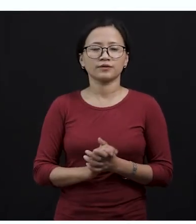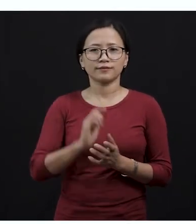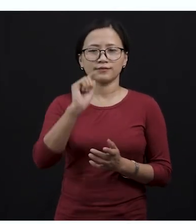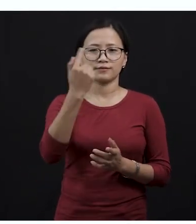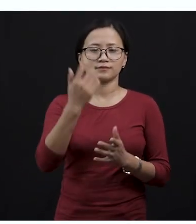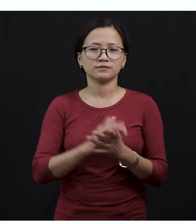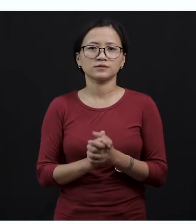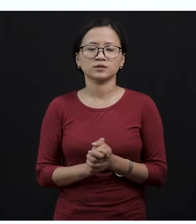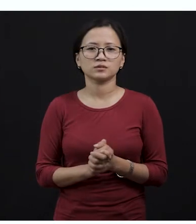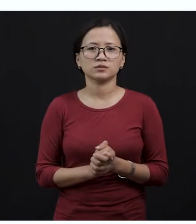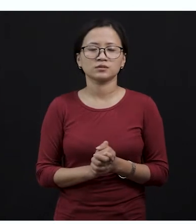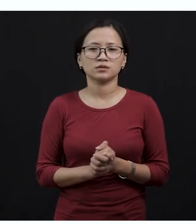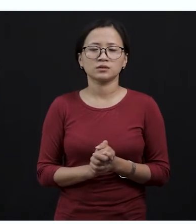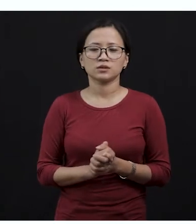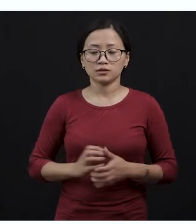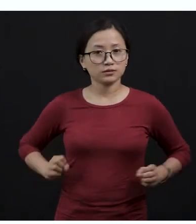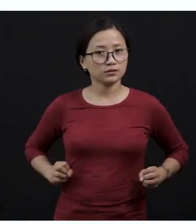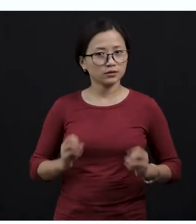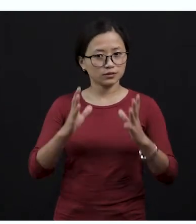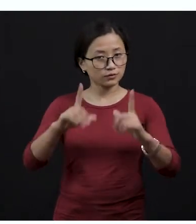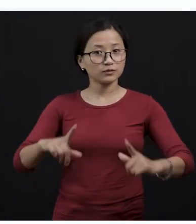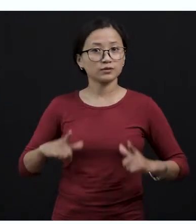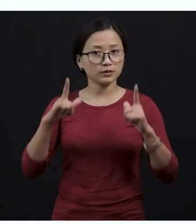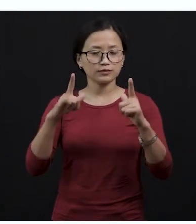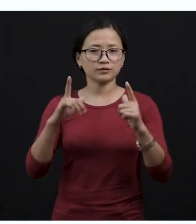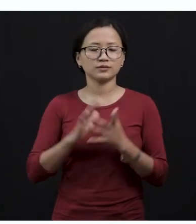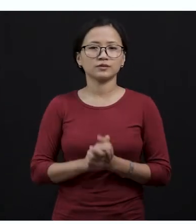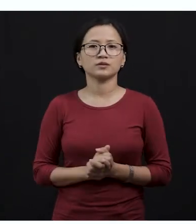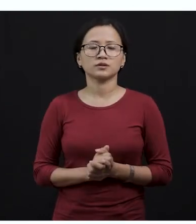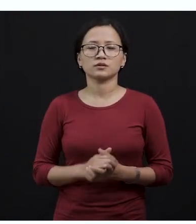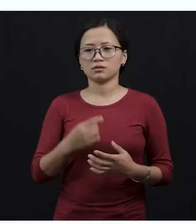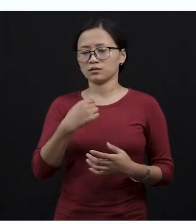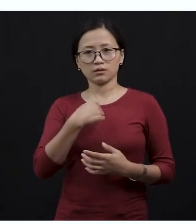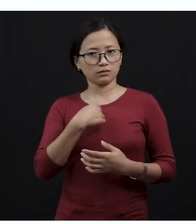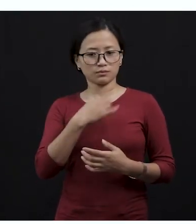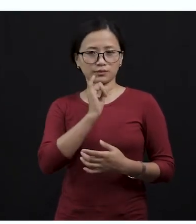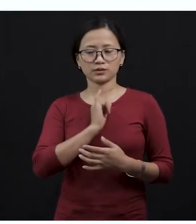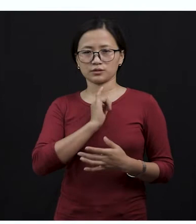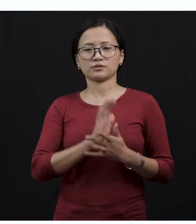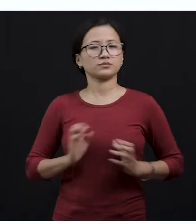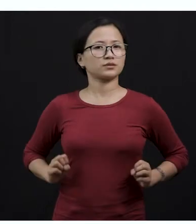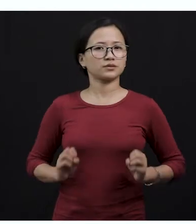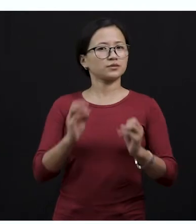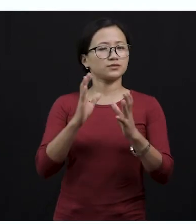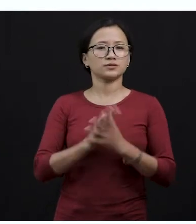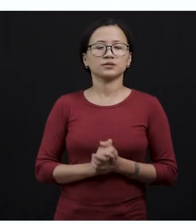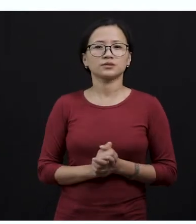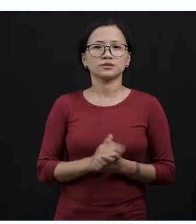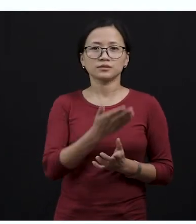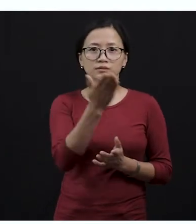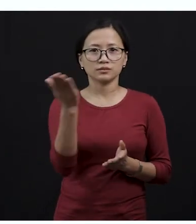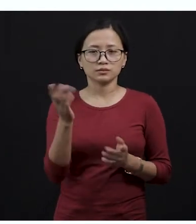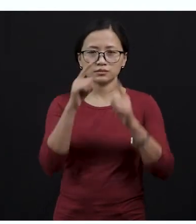first, this is the starting of a life. I started with this. This is